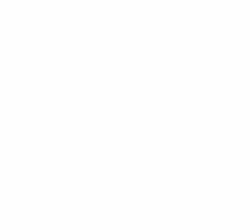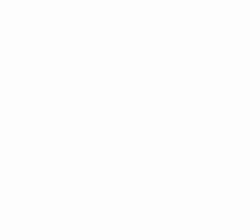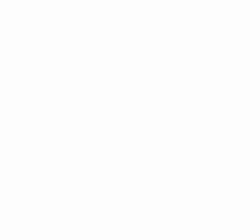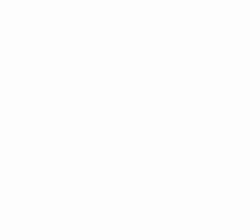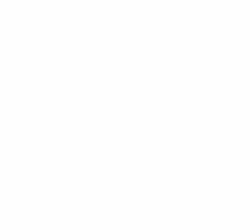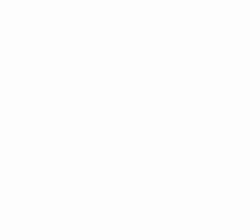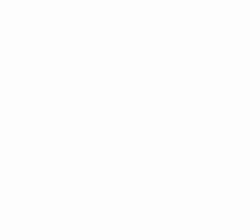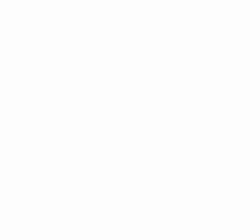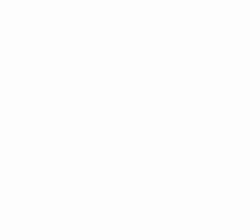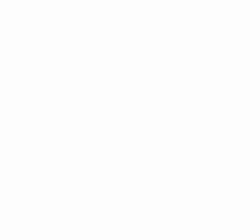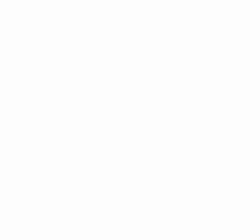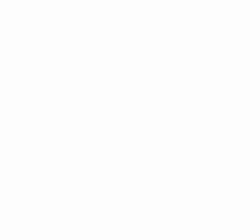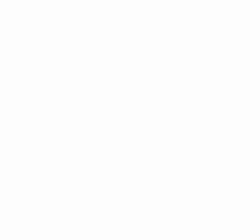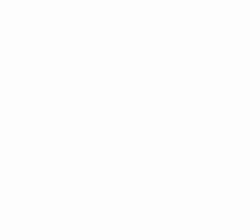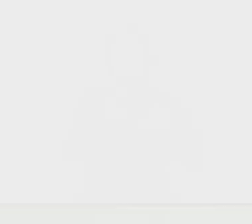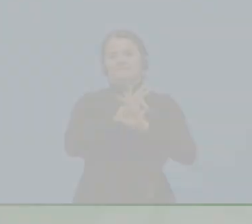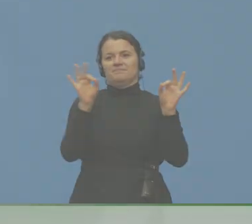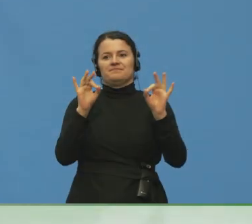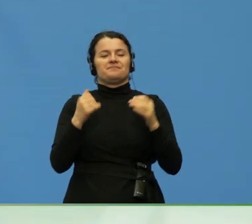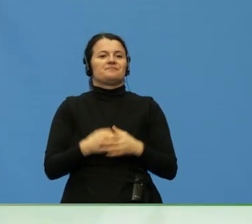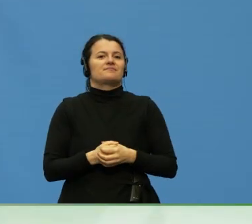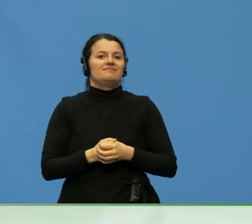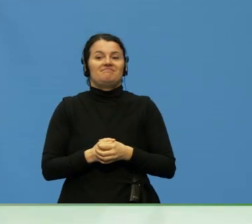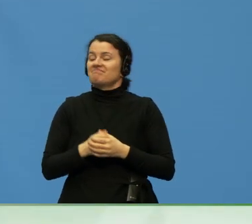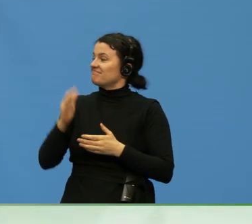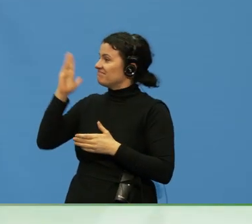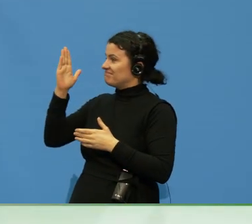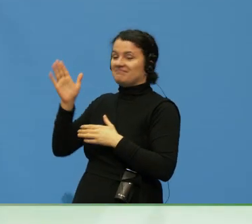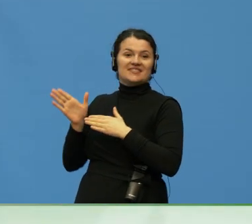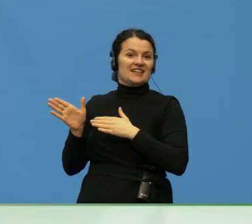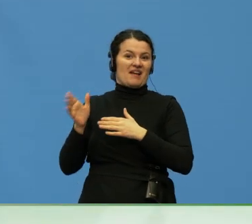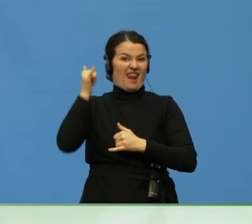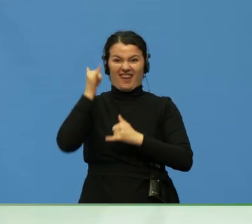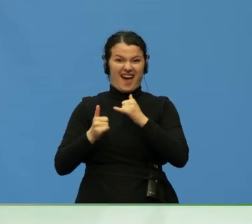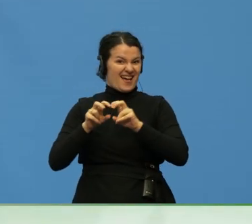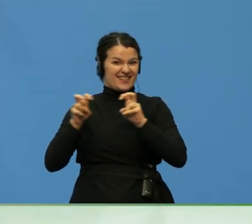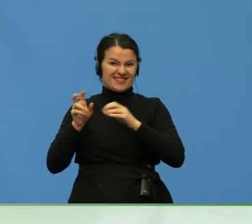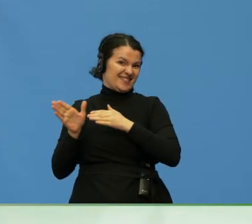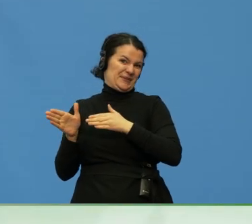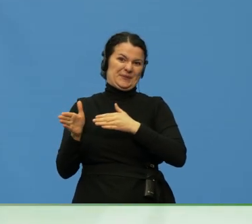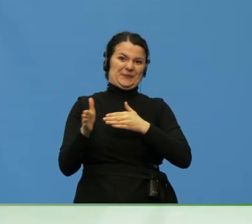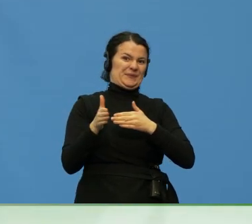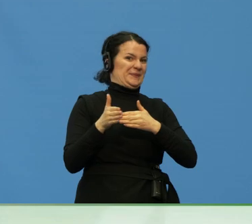Excellent, thank you. So this concludes this final panel of the Zero Project Conference, and I'm handing over